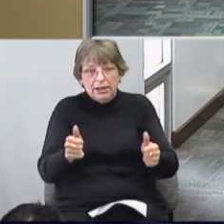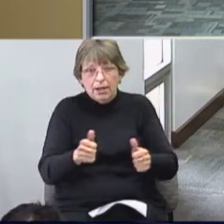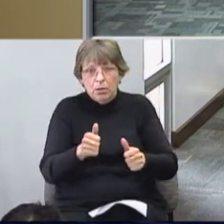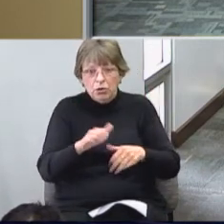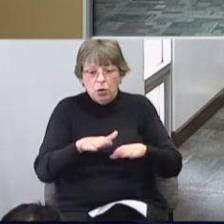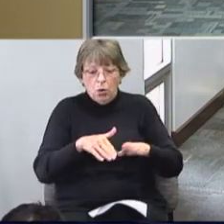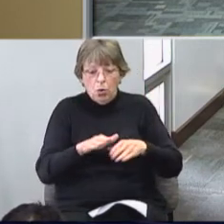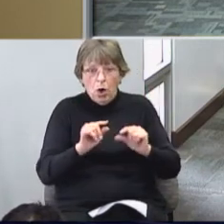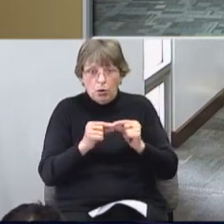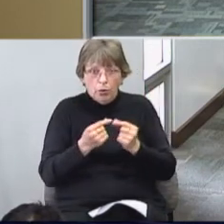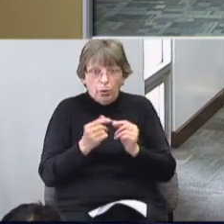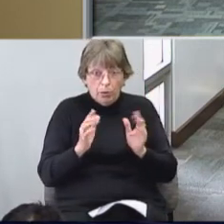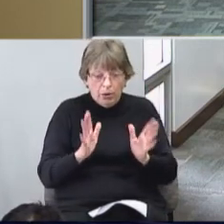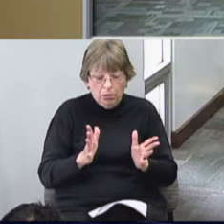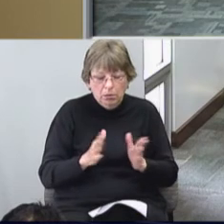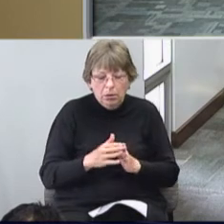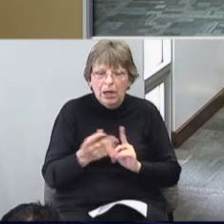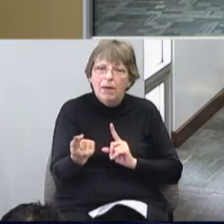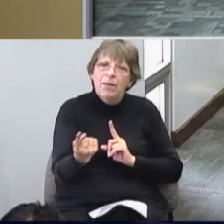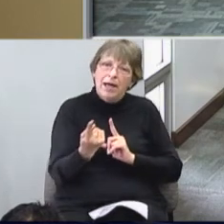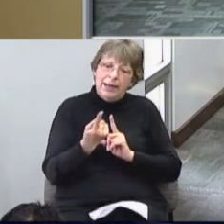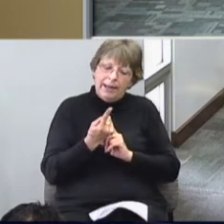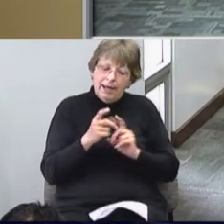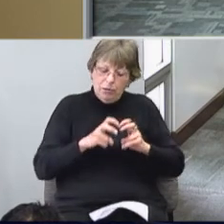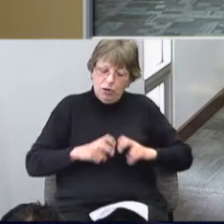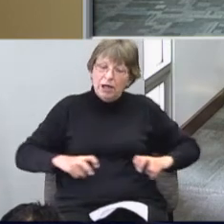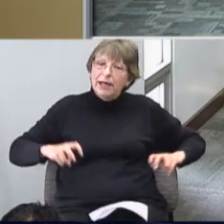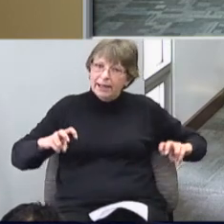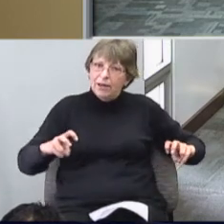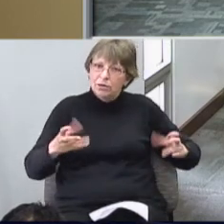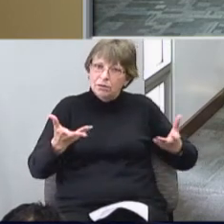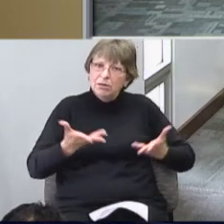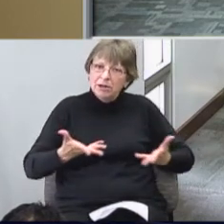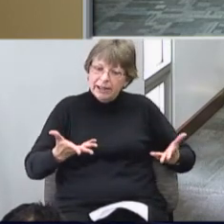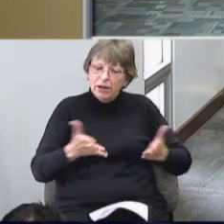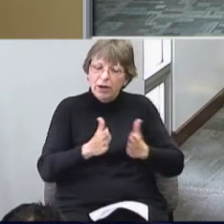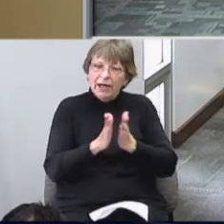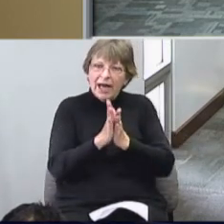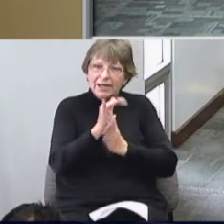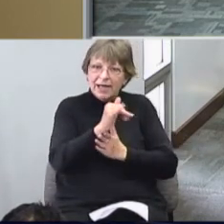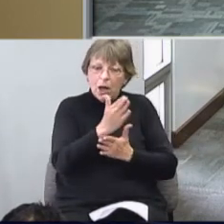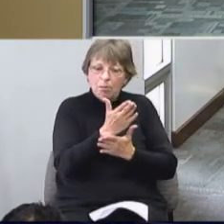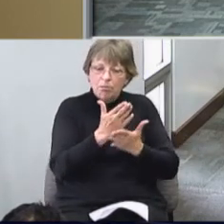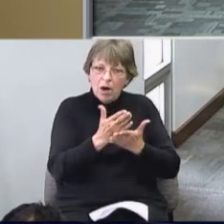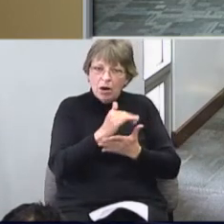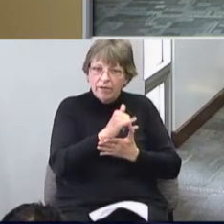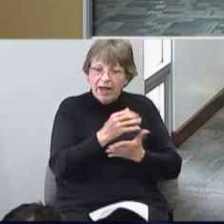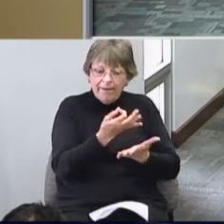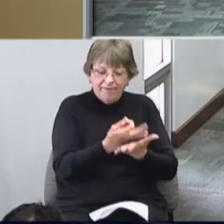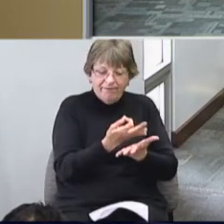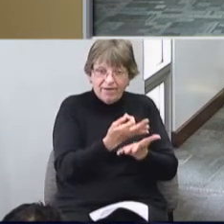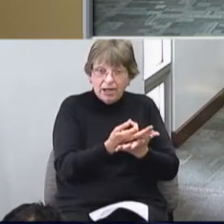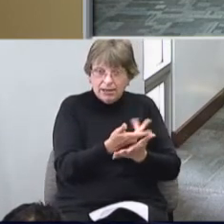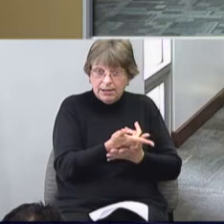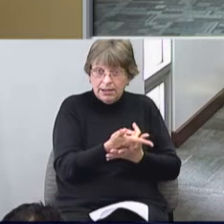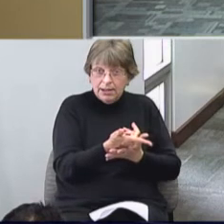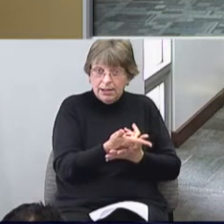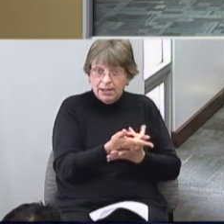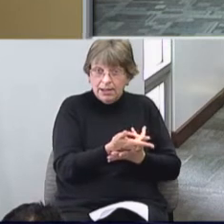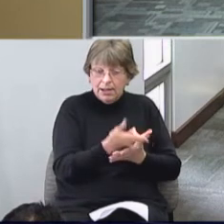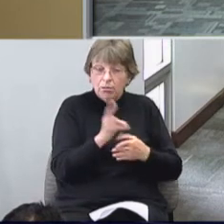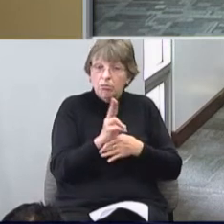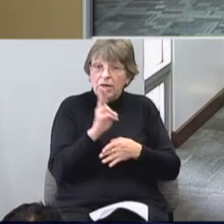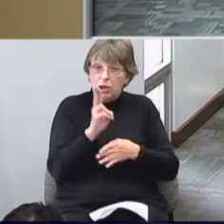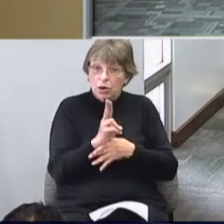group, if you will, came forward to the city council and asked that a portion of those funds be